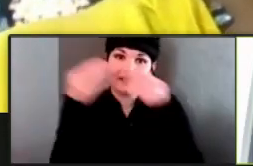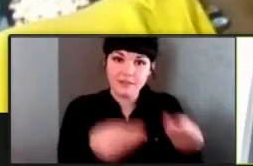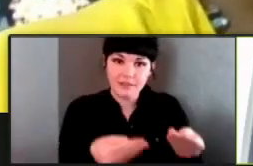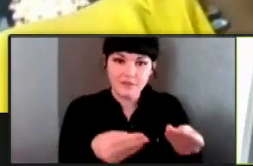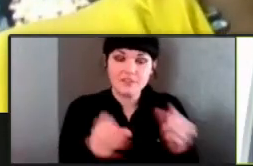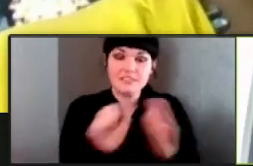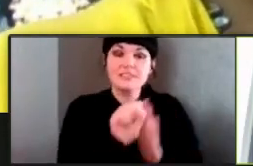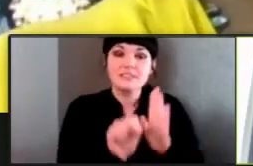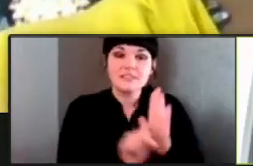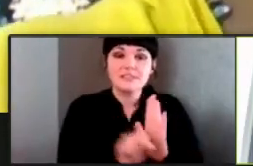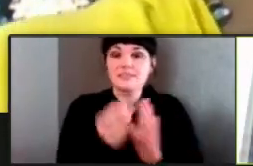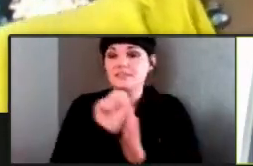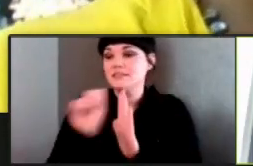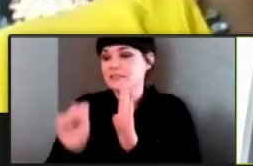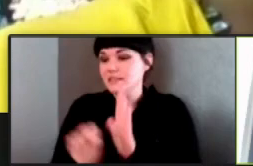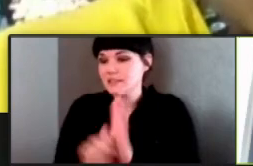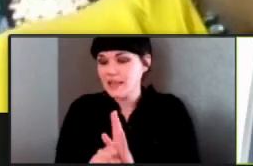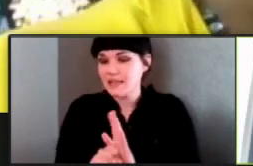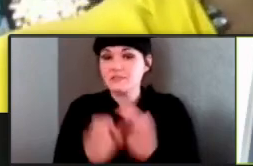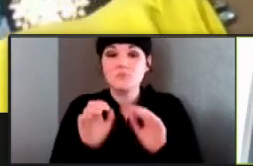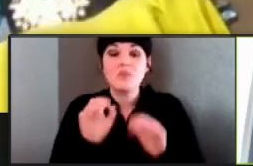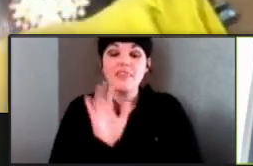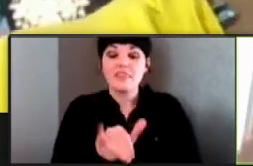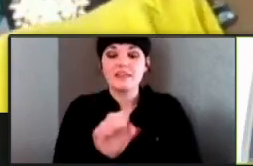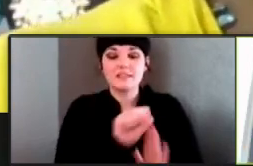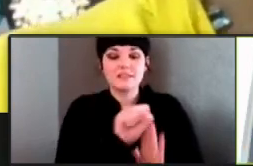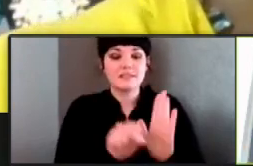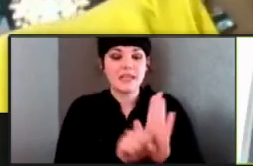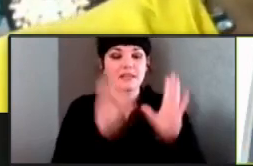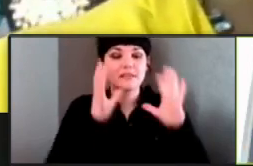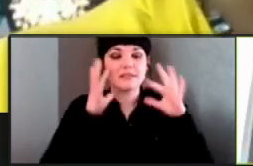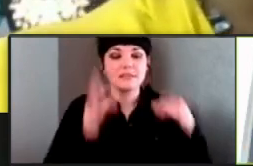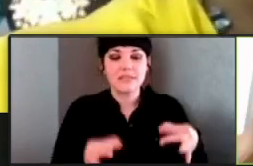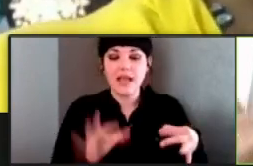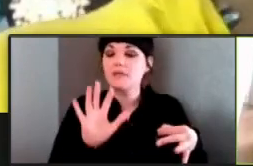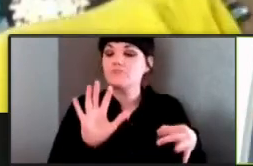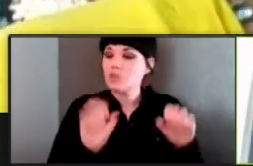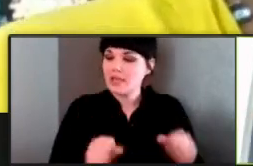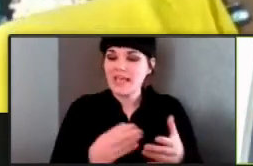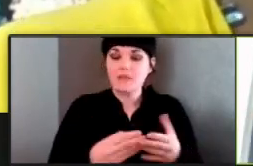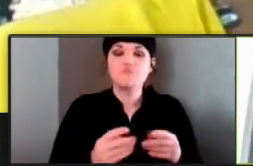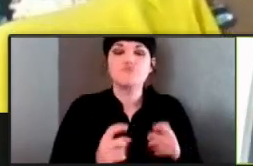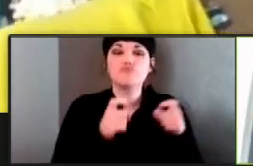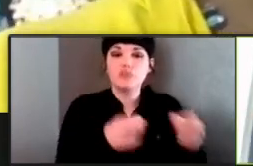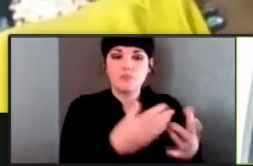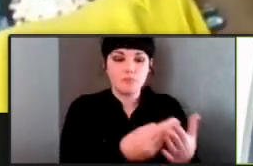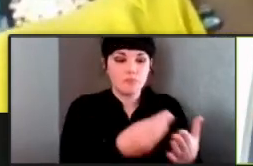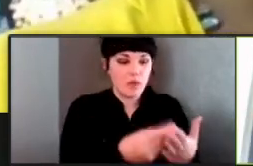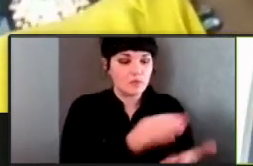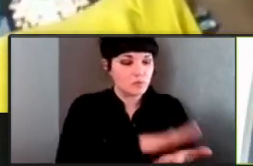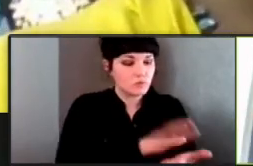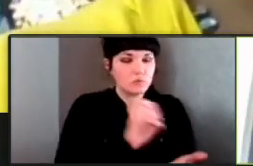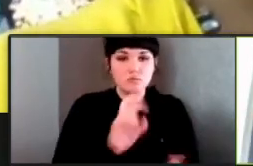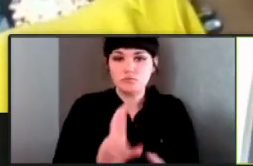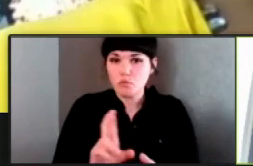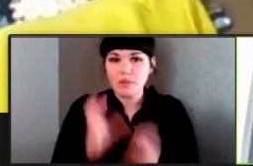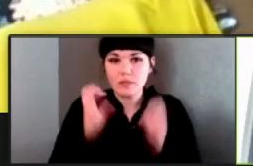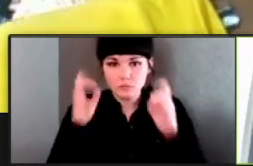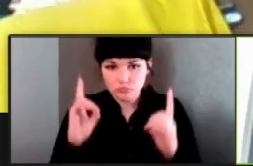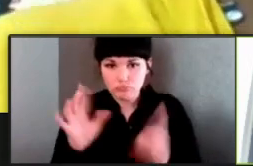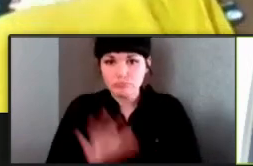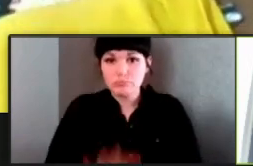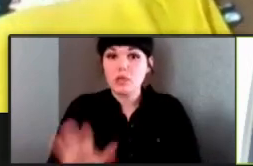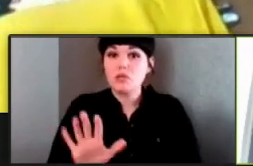local education agencies or to the schools. Mm-hmm. And this is a normal process. Federal dollars come down to the states, states give it to the